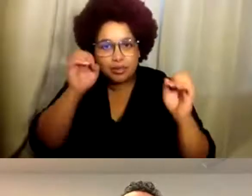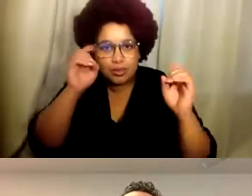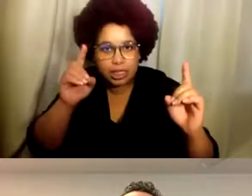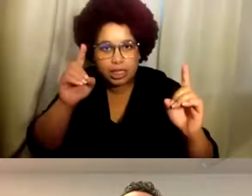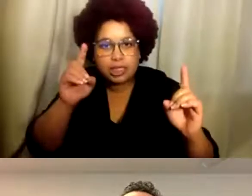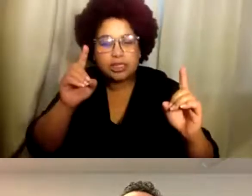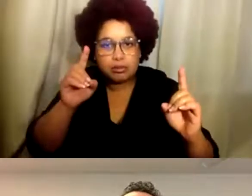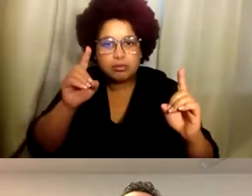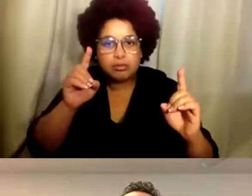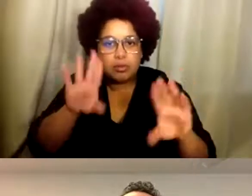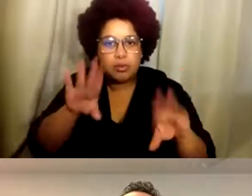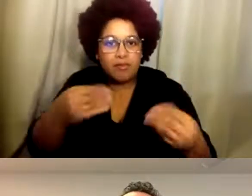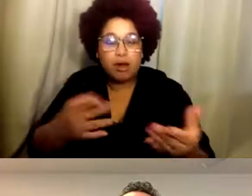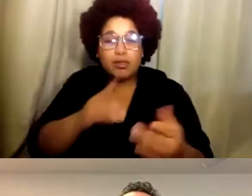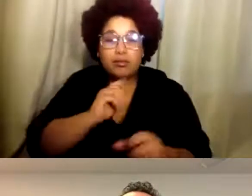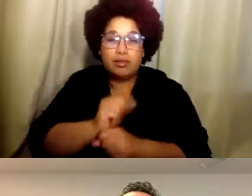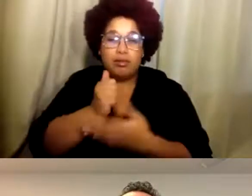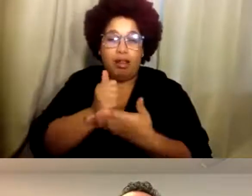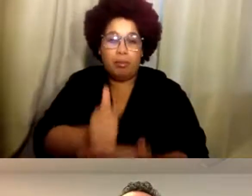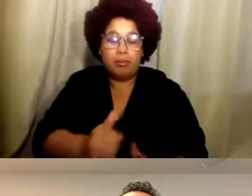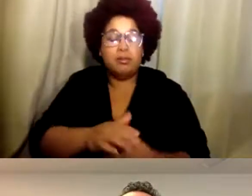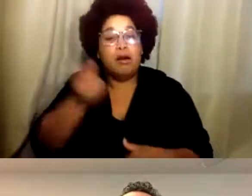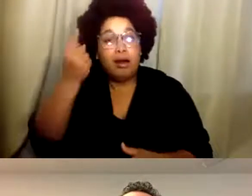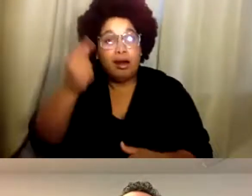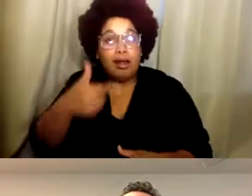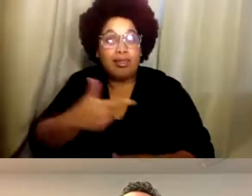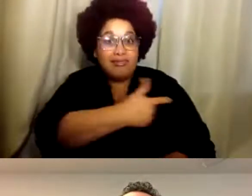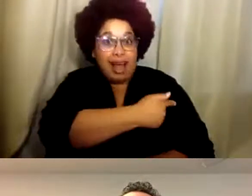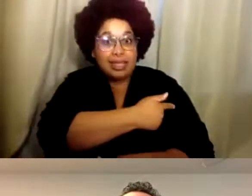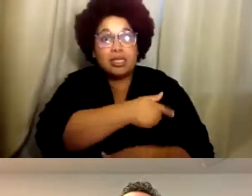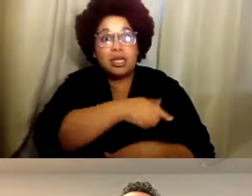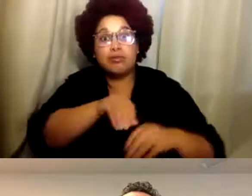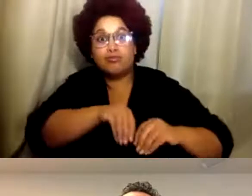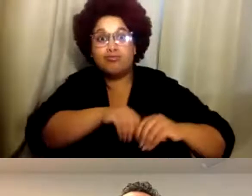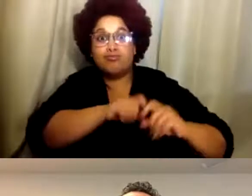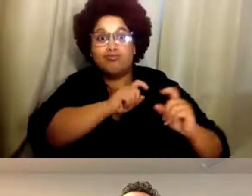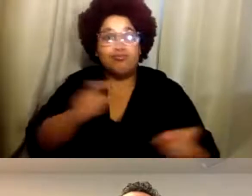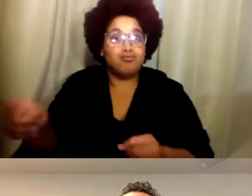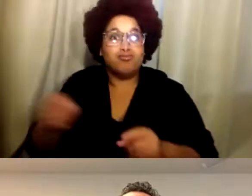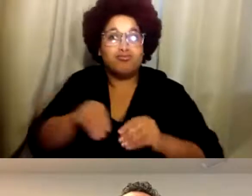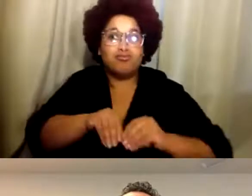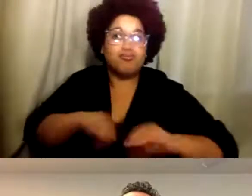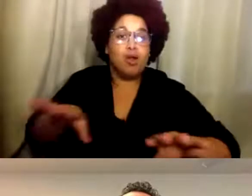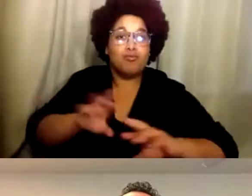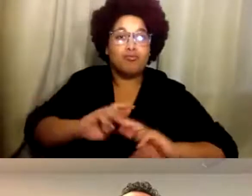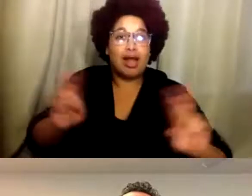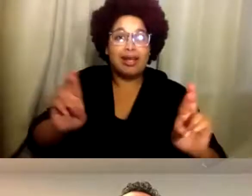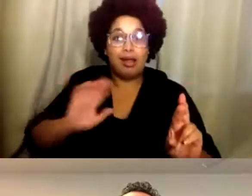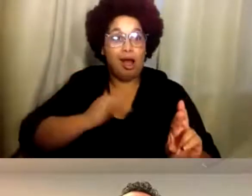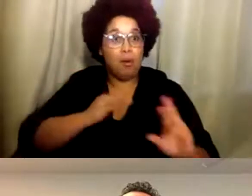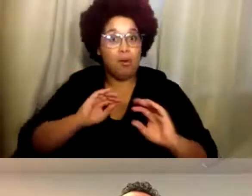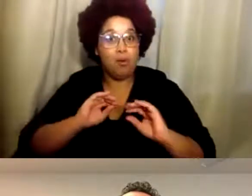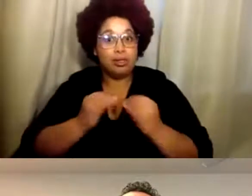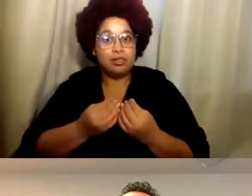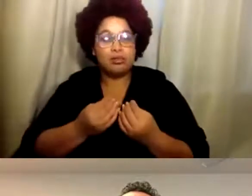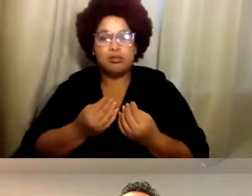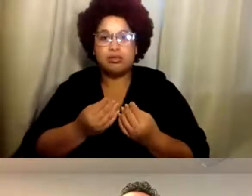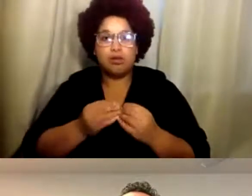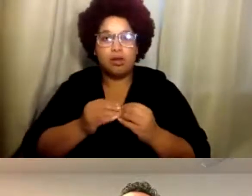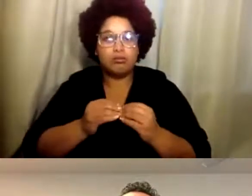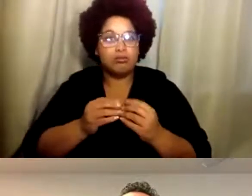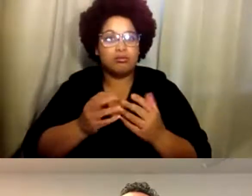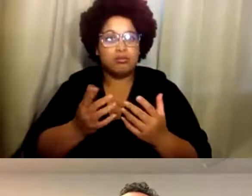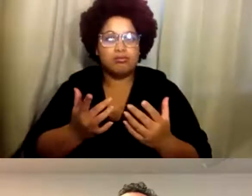and it really helped. So when the vaccines came out, we were actually in our organization pretty excited about it. There was